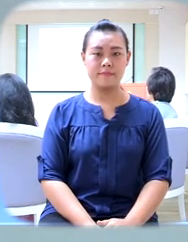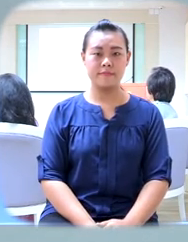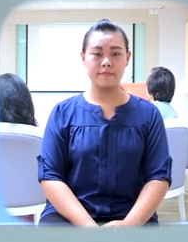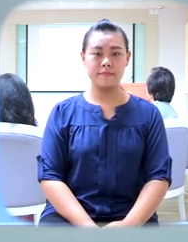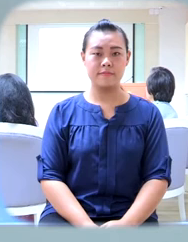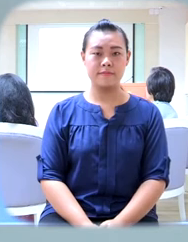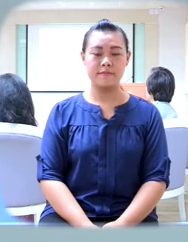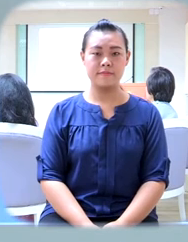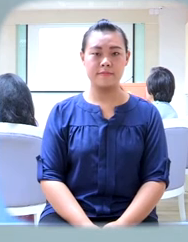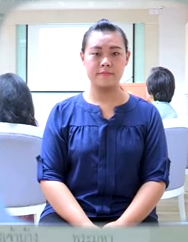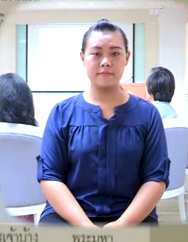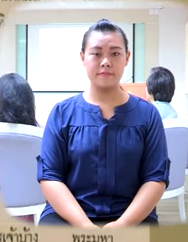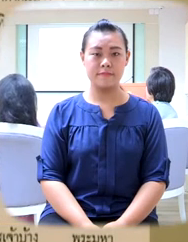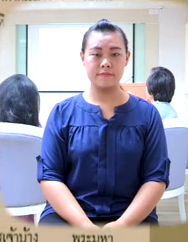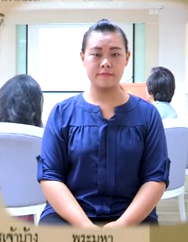libraries.